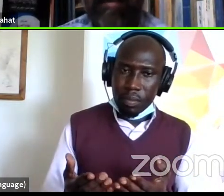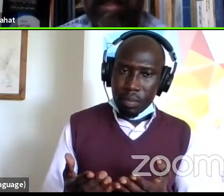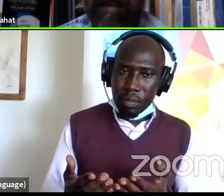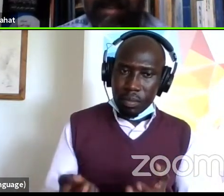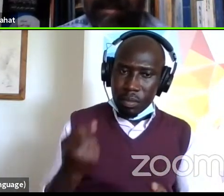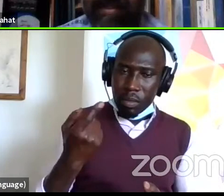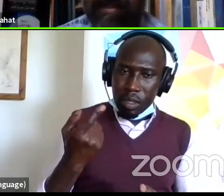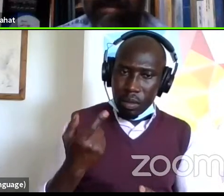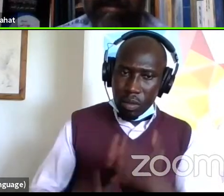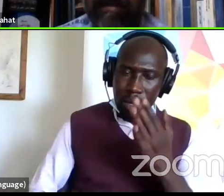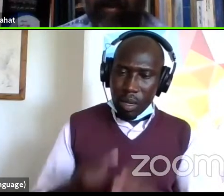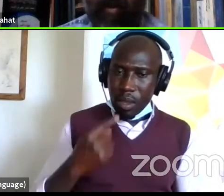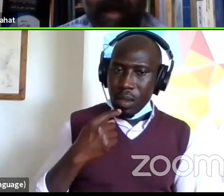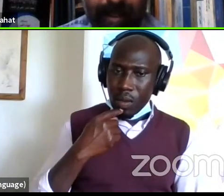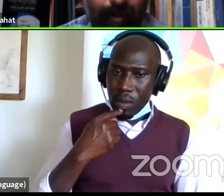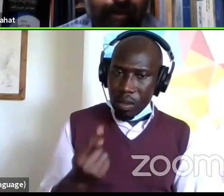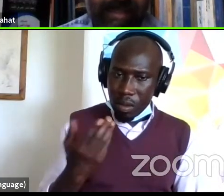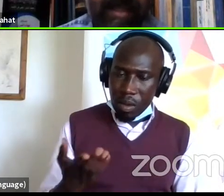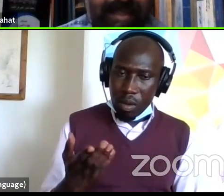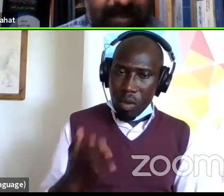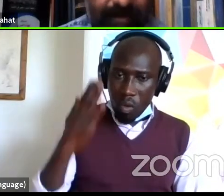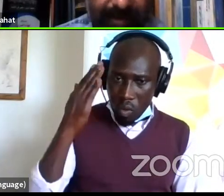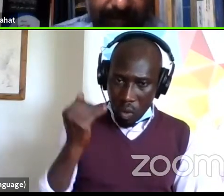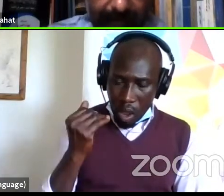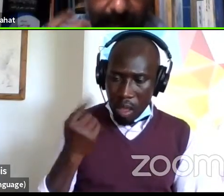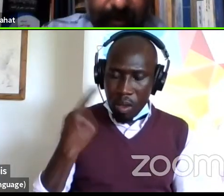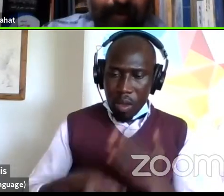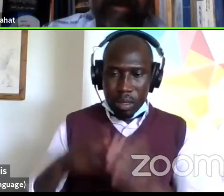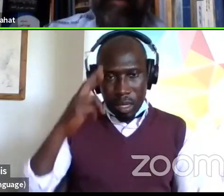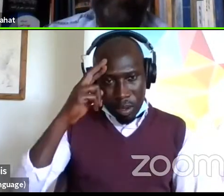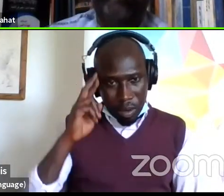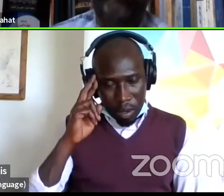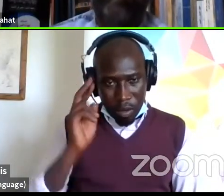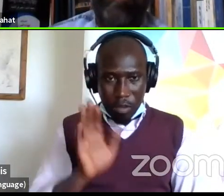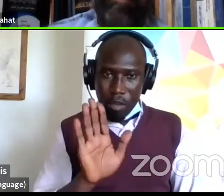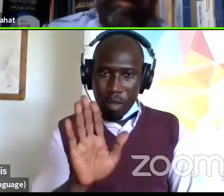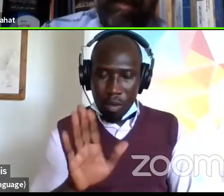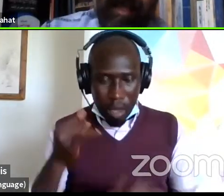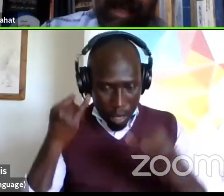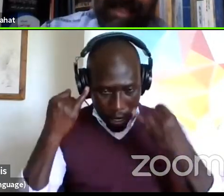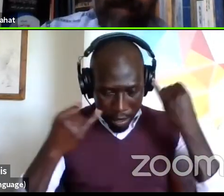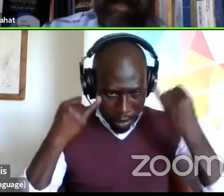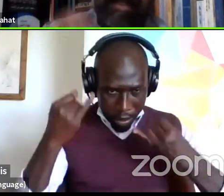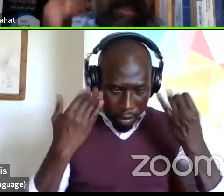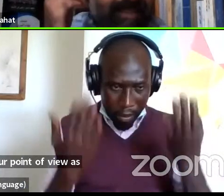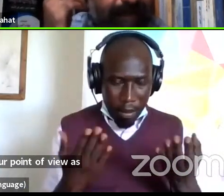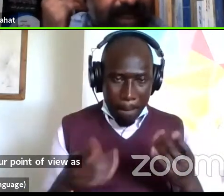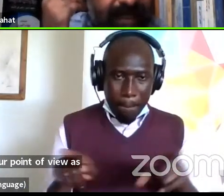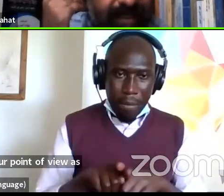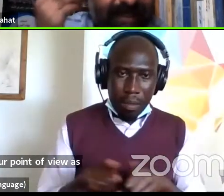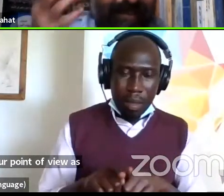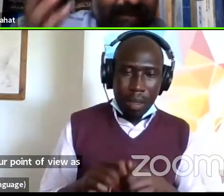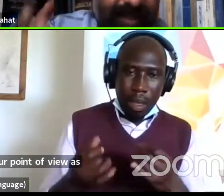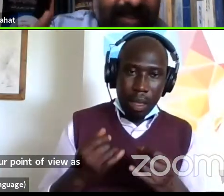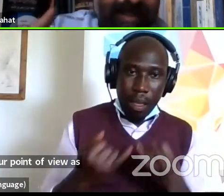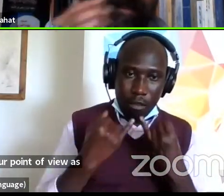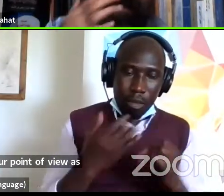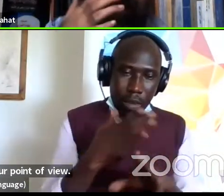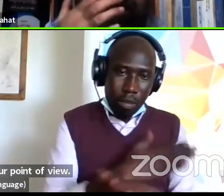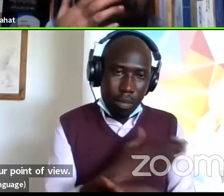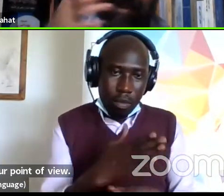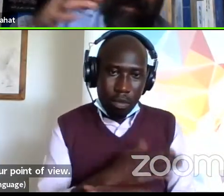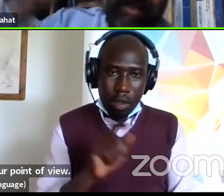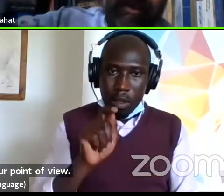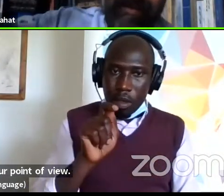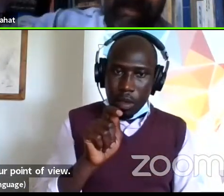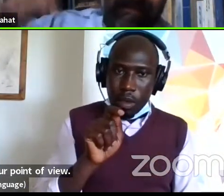What I observed is that why or what's the reason from your point of view, as I mentioned in the beginning, that Tunisia is